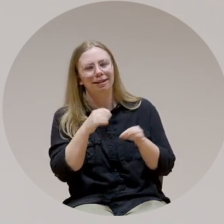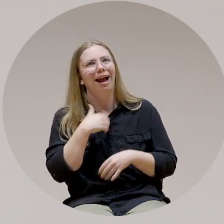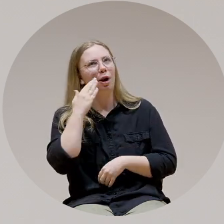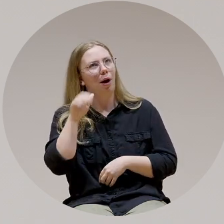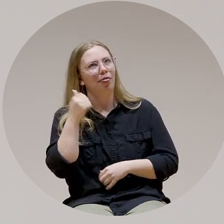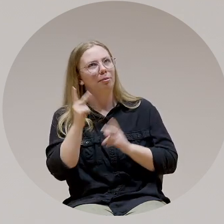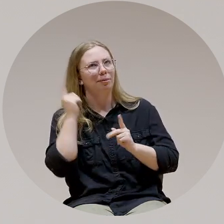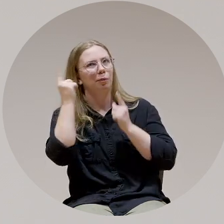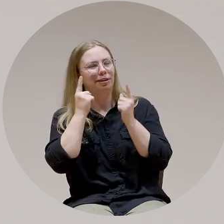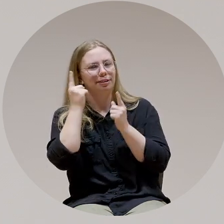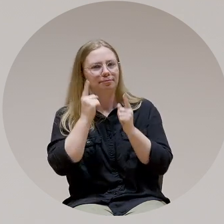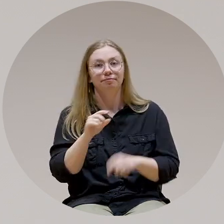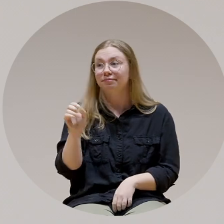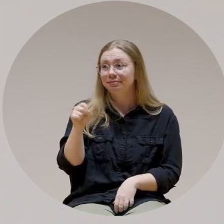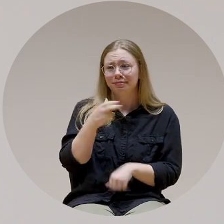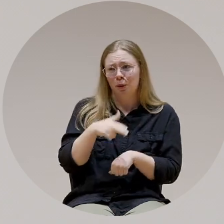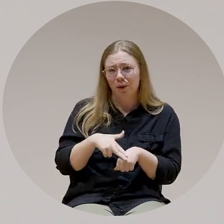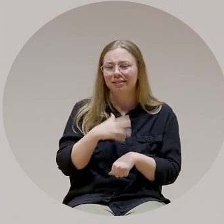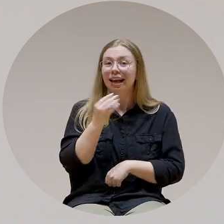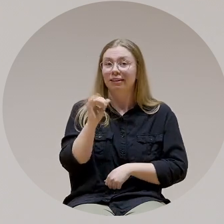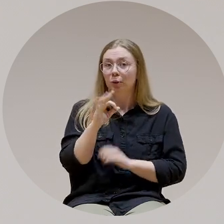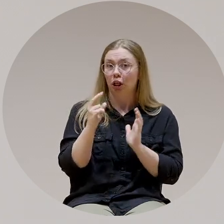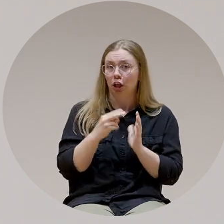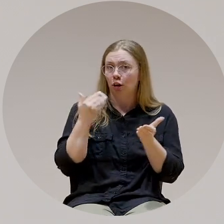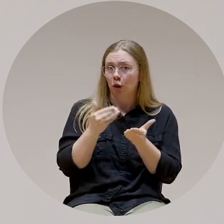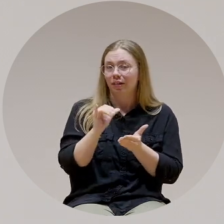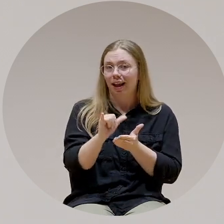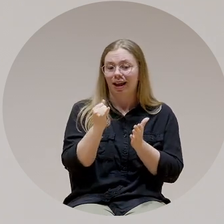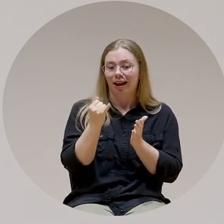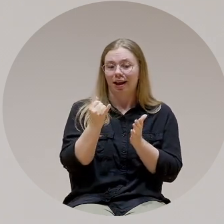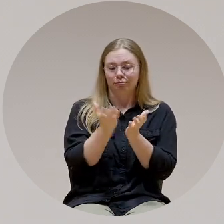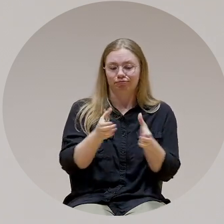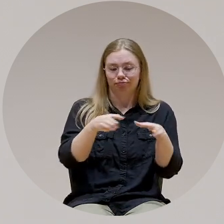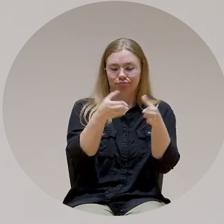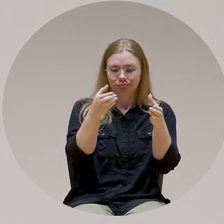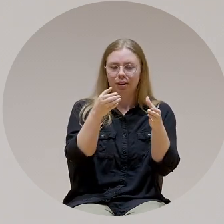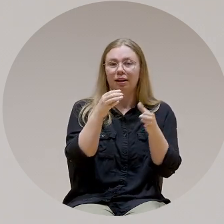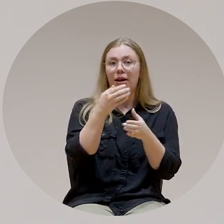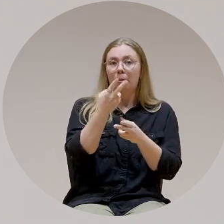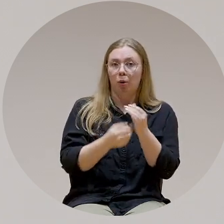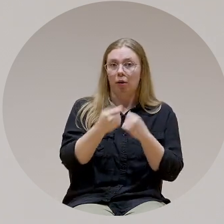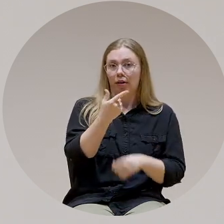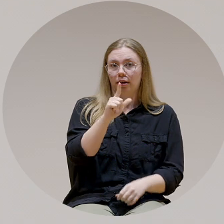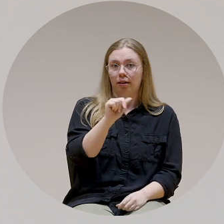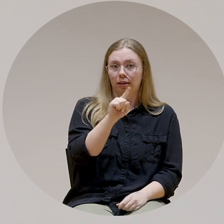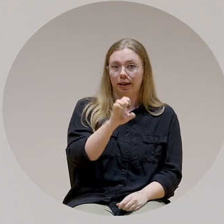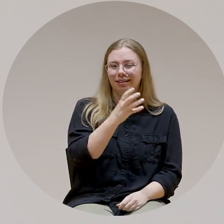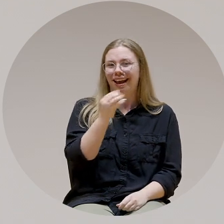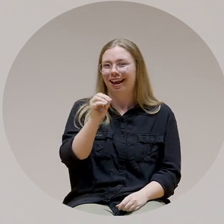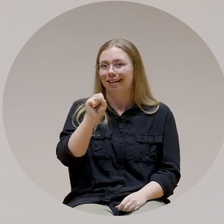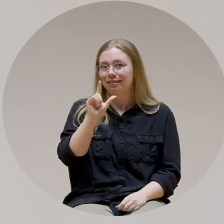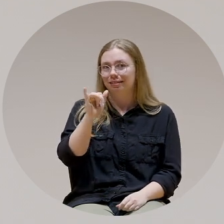you look very closely at that piece, the glaze and the slip that she used has I think it has a high